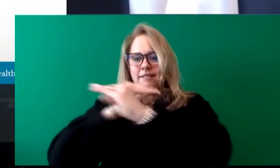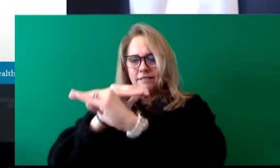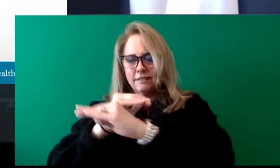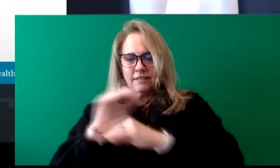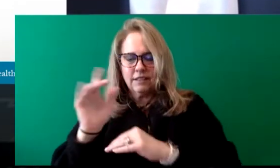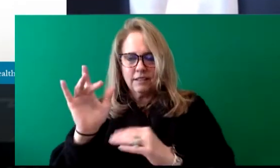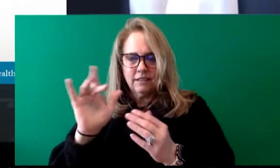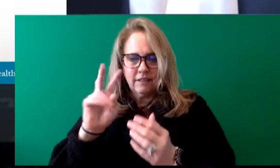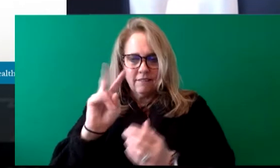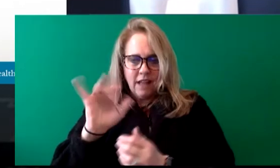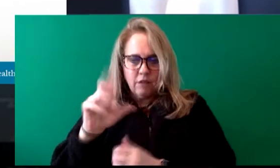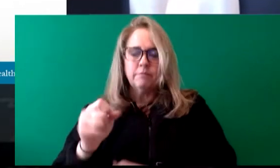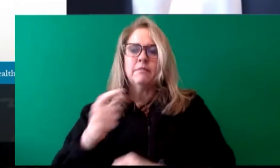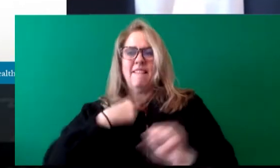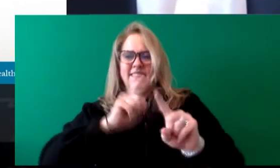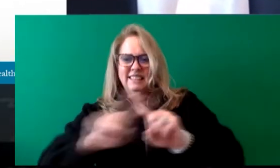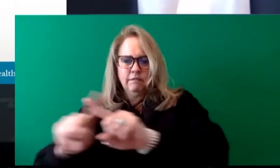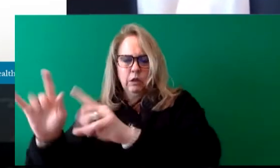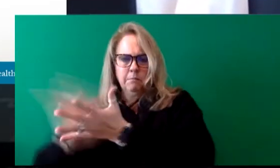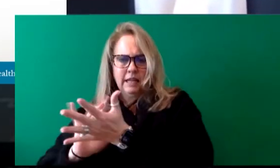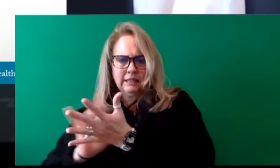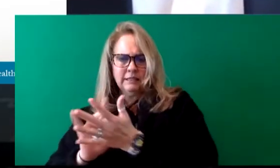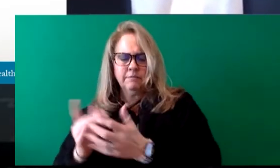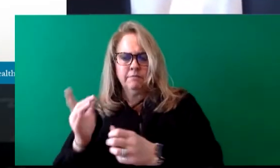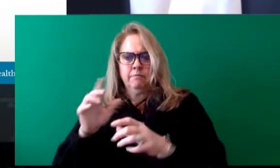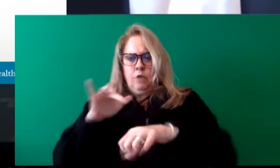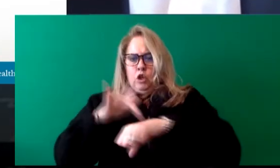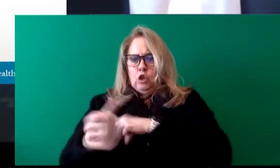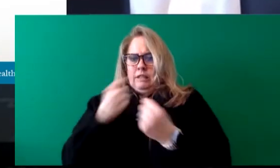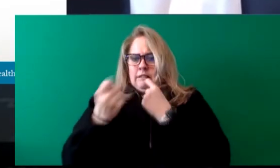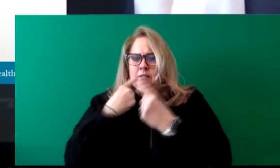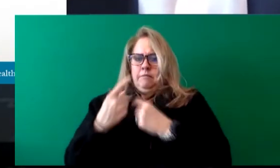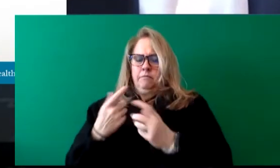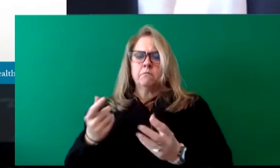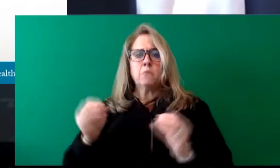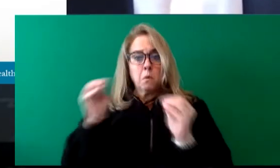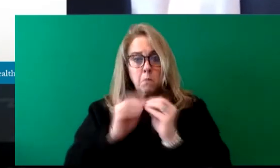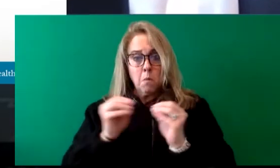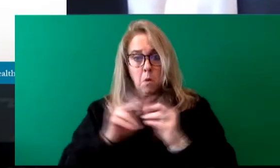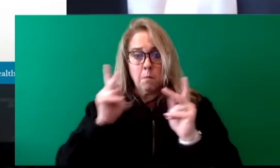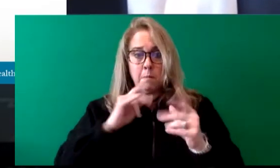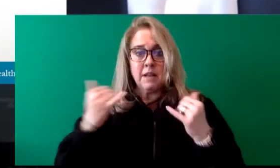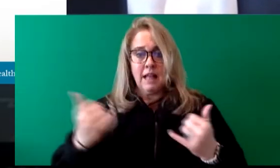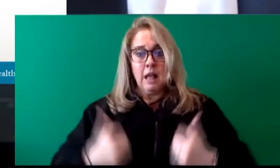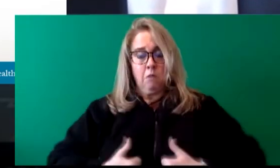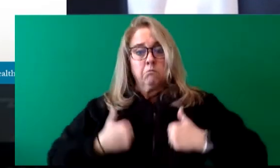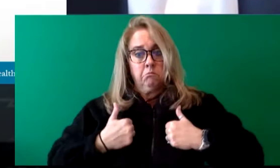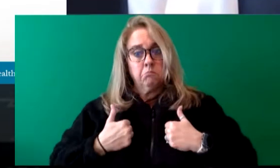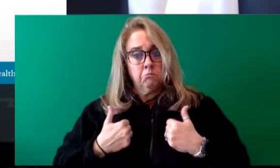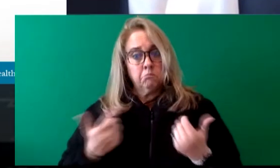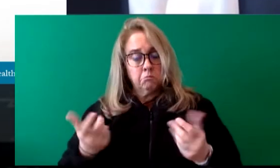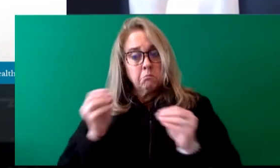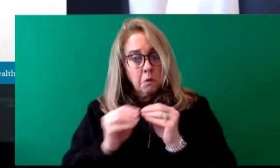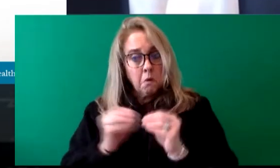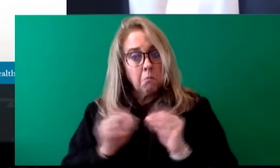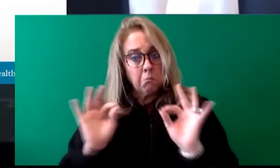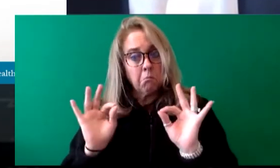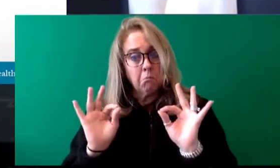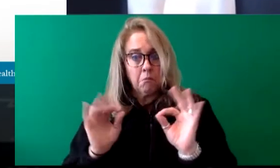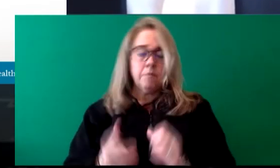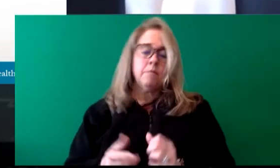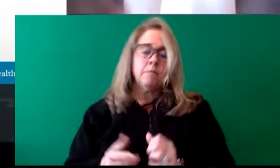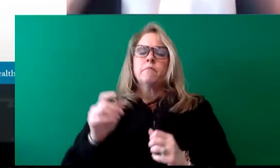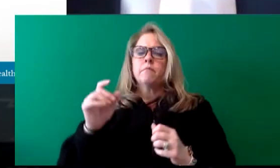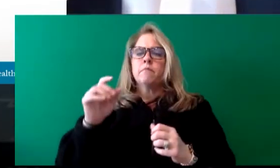helping people survive COVID now in the hospital, and our healthcare systems have done tremendous work, and we'll continue to